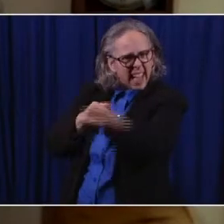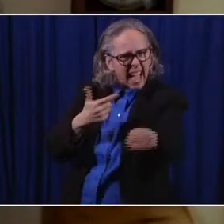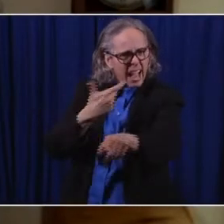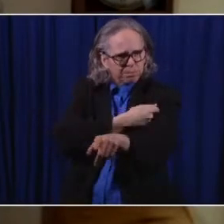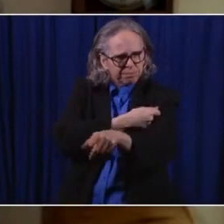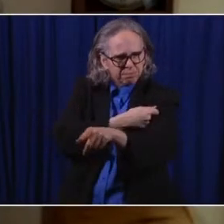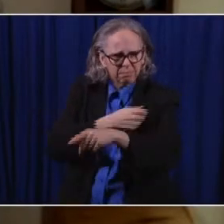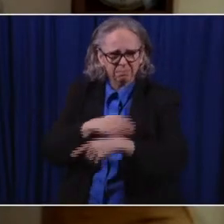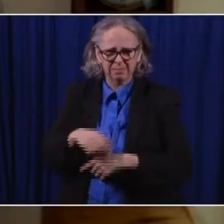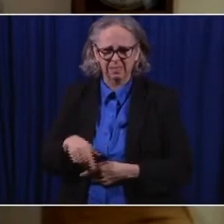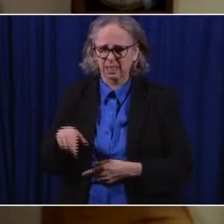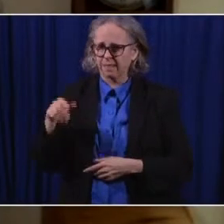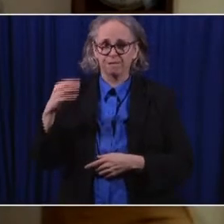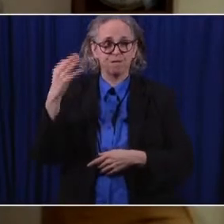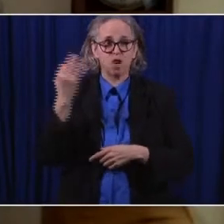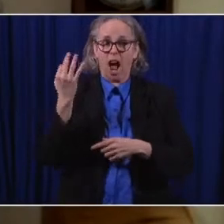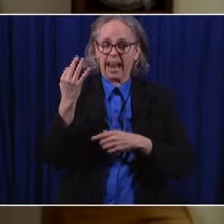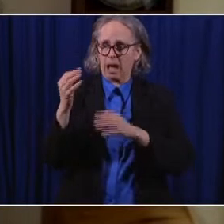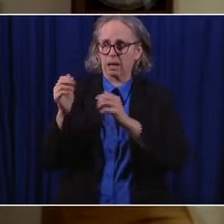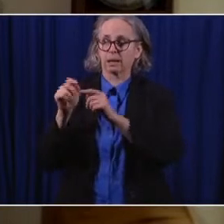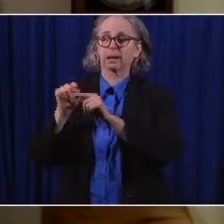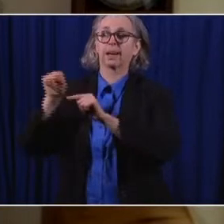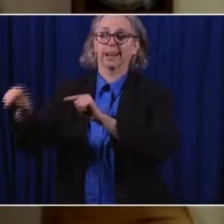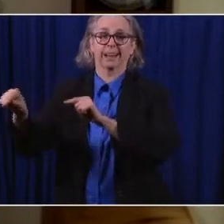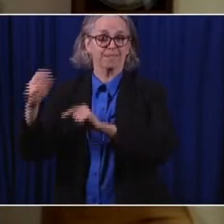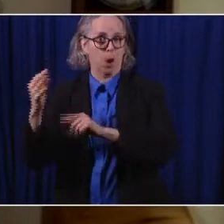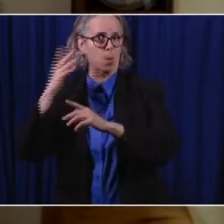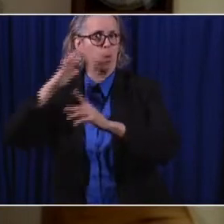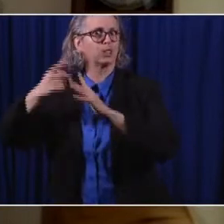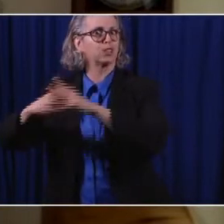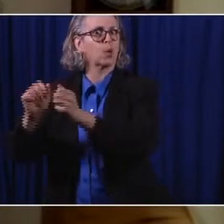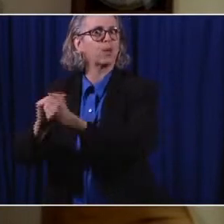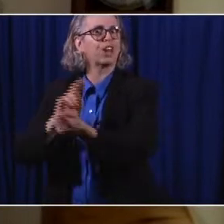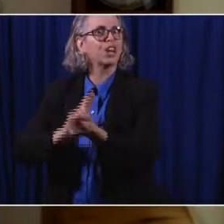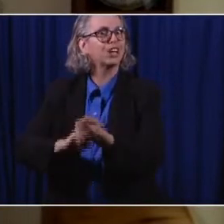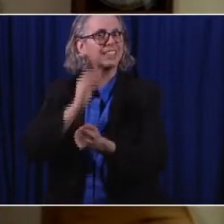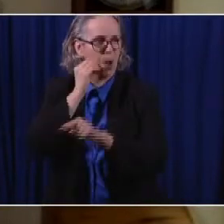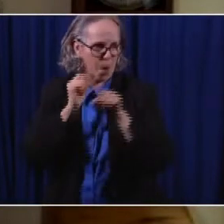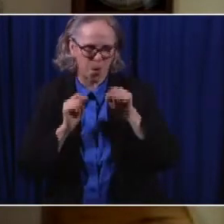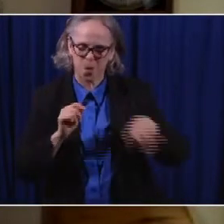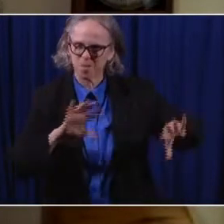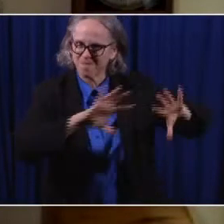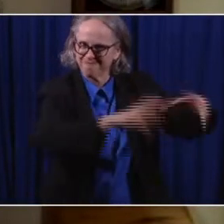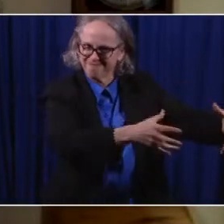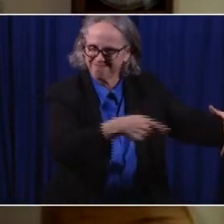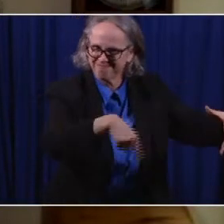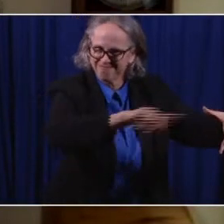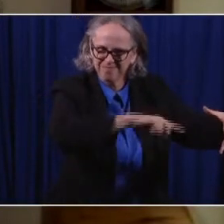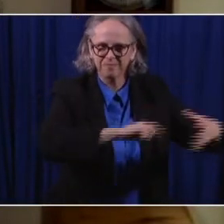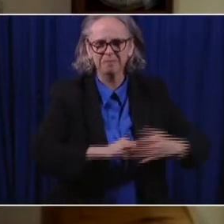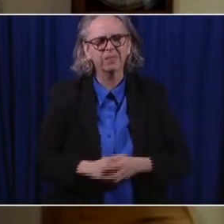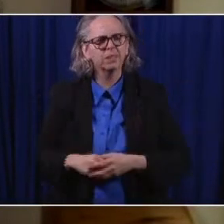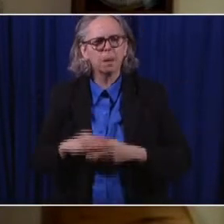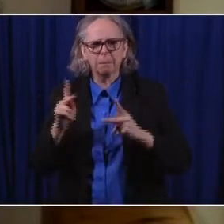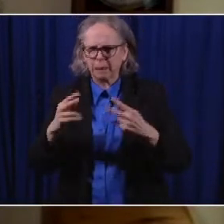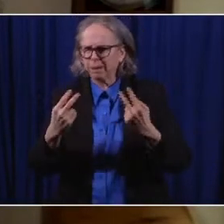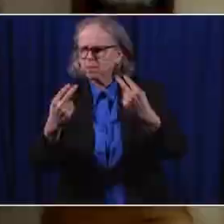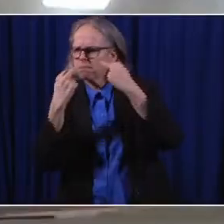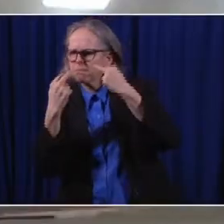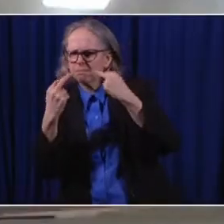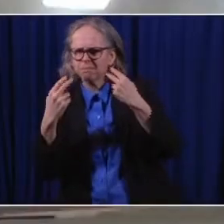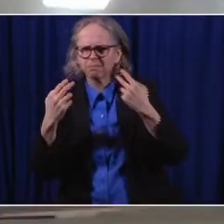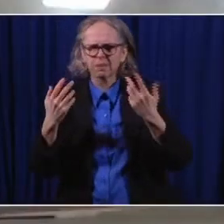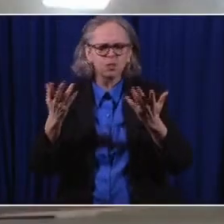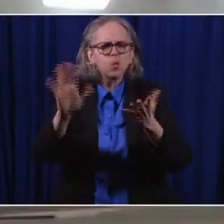But kind of what would be your message as a doctor to people out there who are watching today?